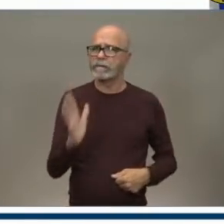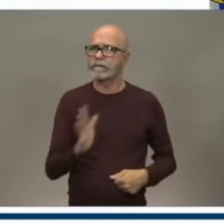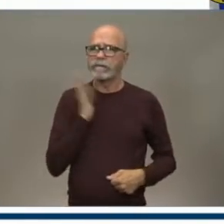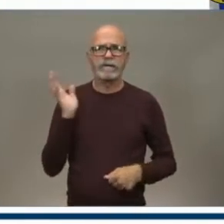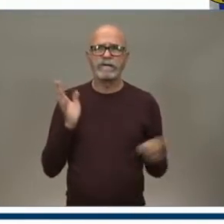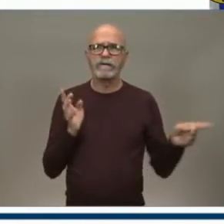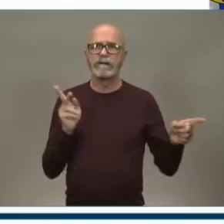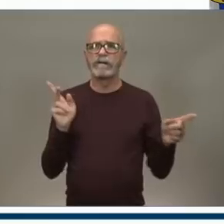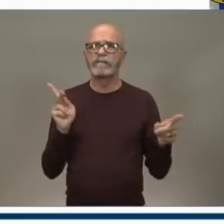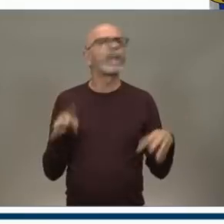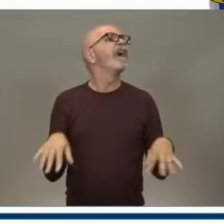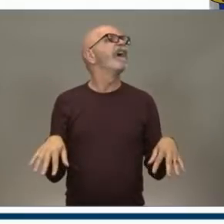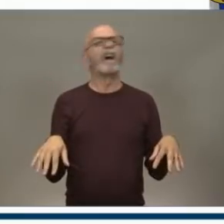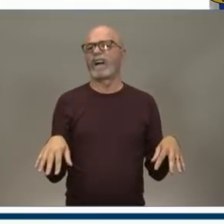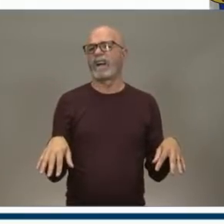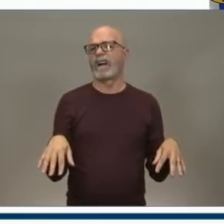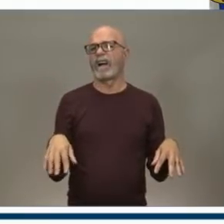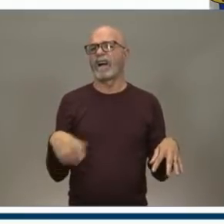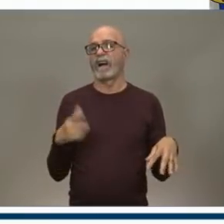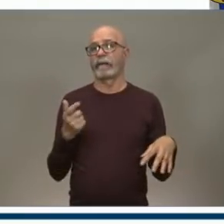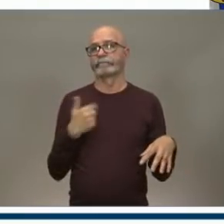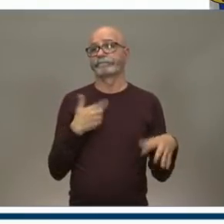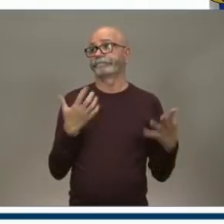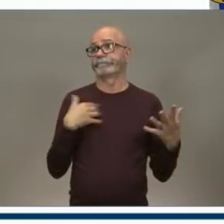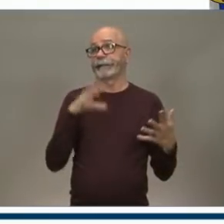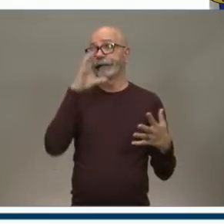of it because they don't want to deal with it?